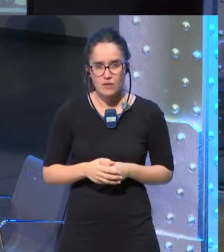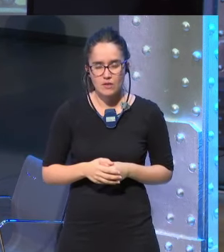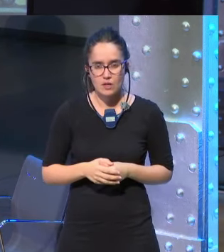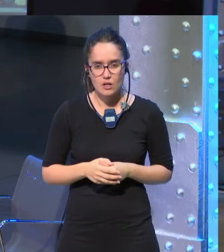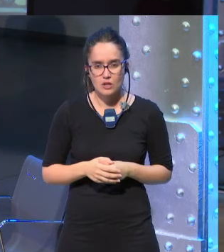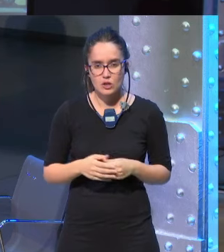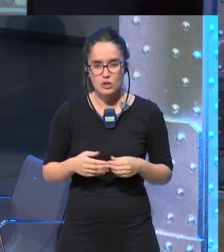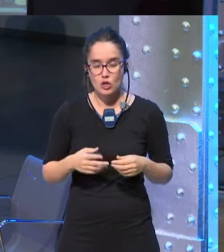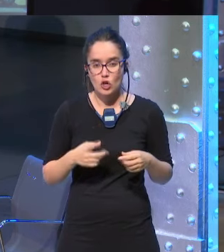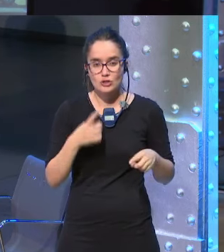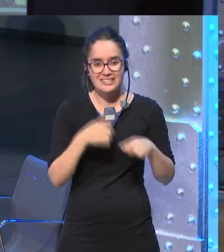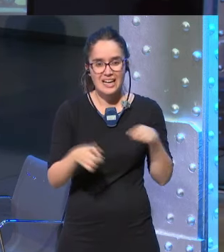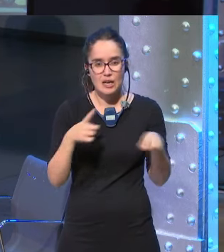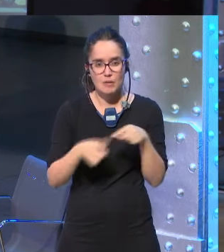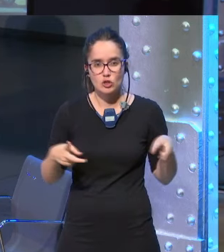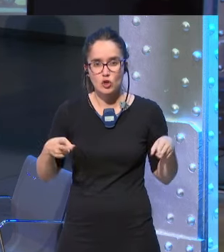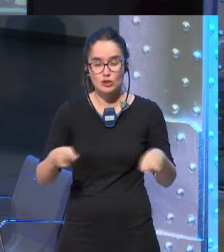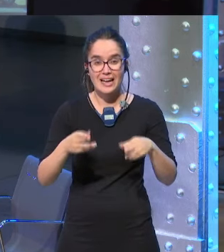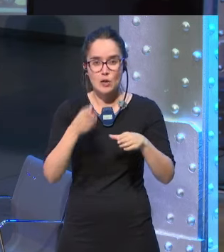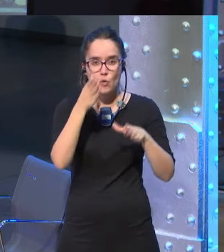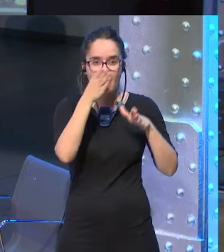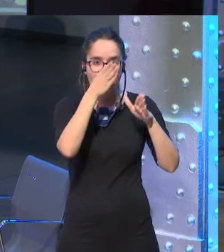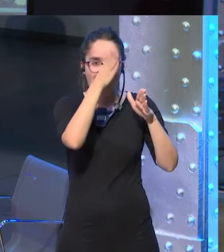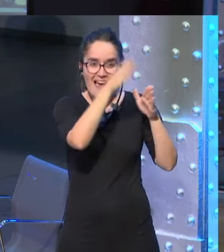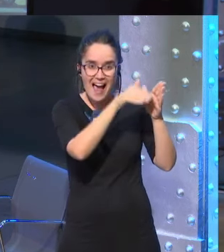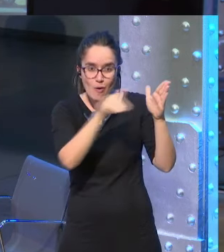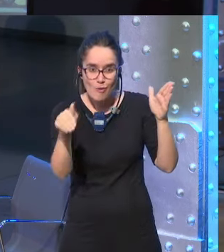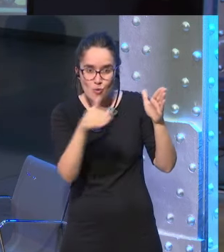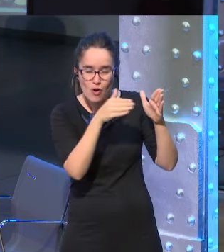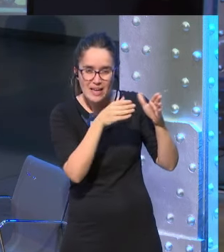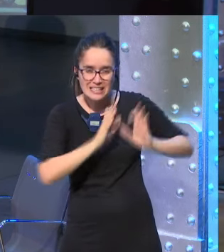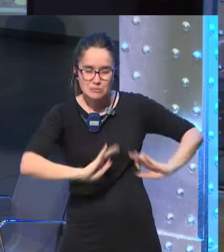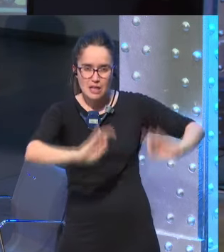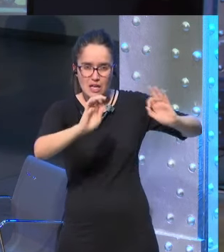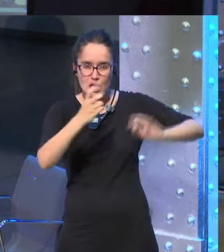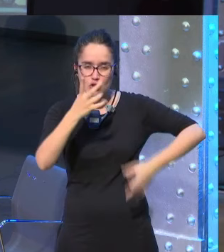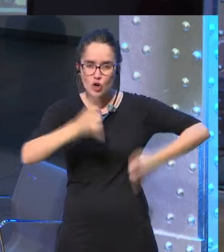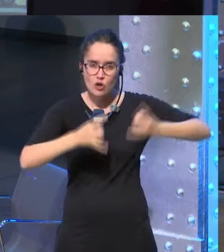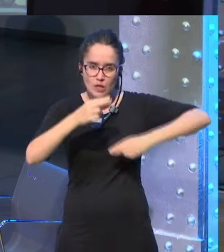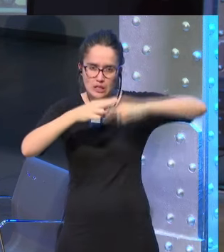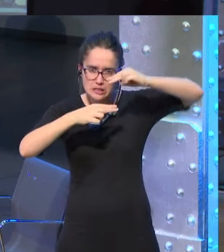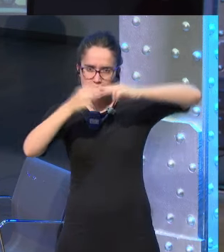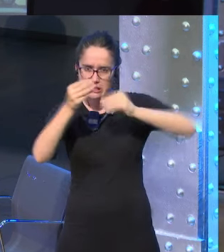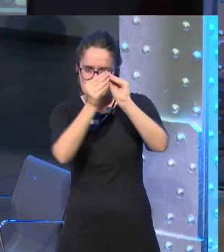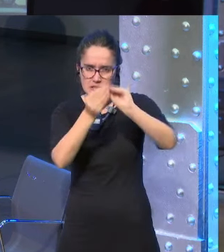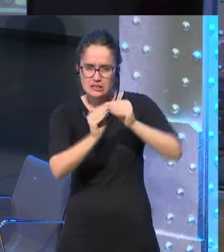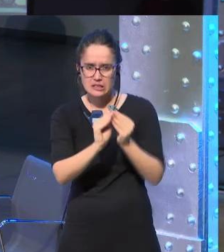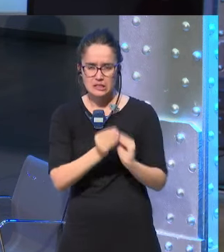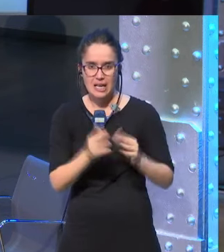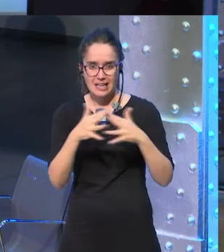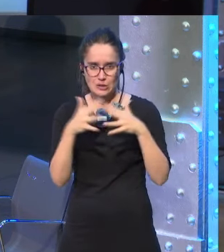angle, and we have two robots assembling this structure. So one is bringing